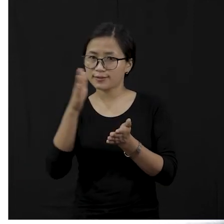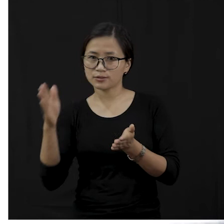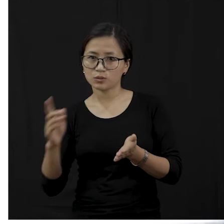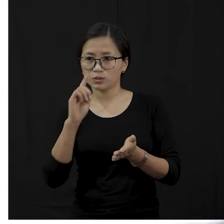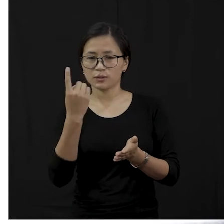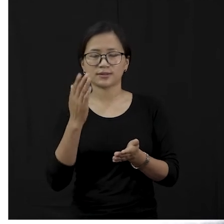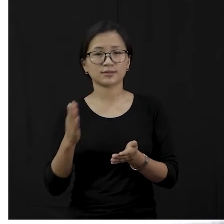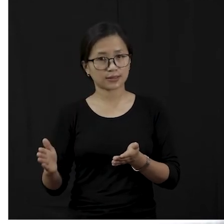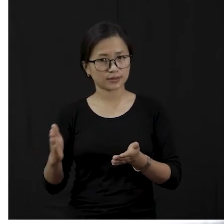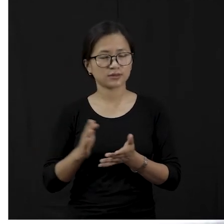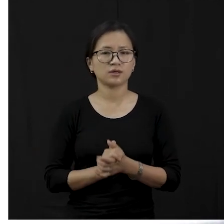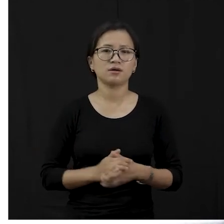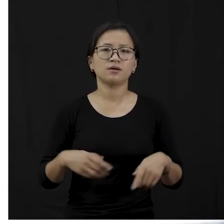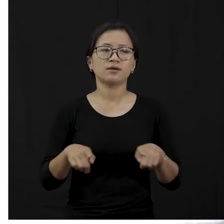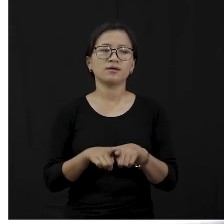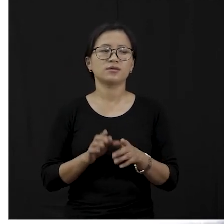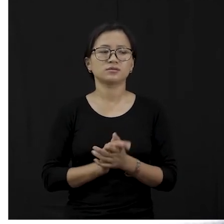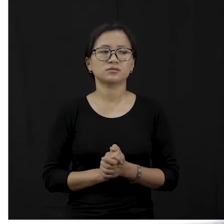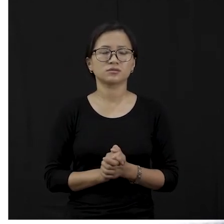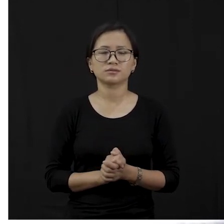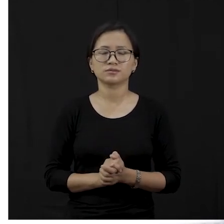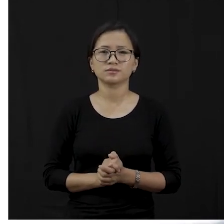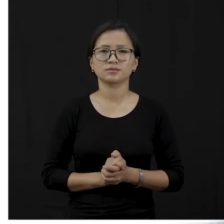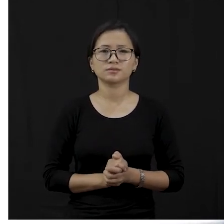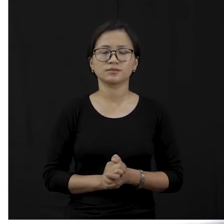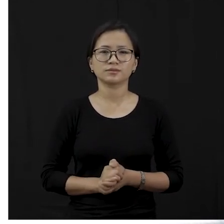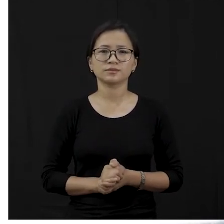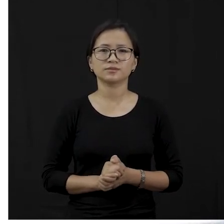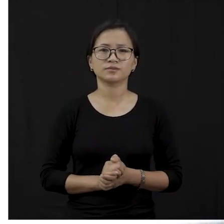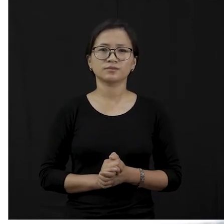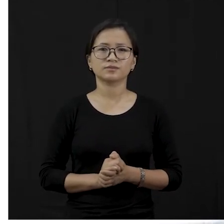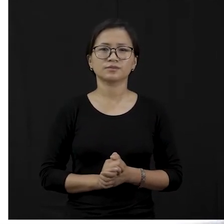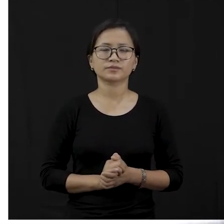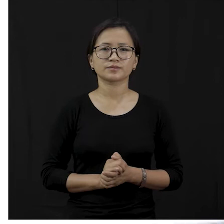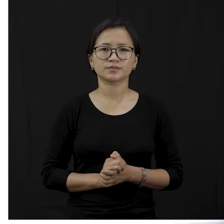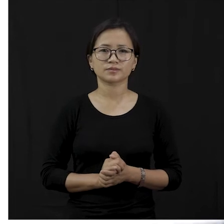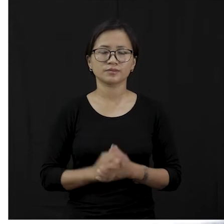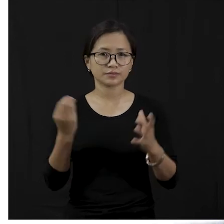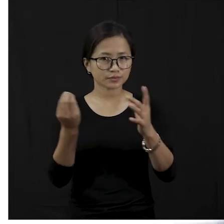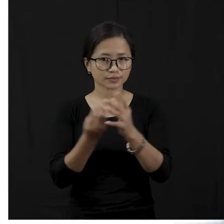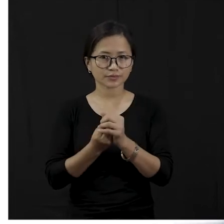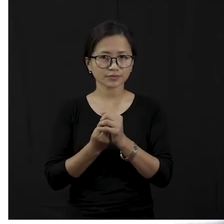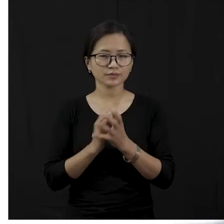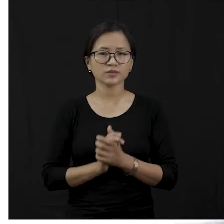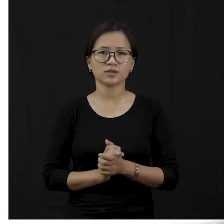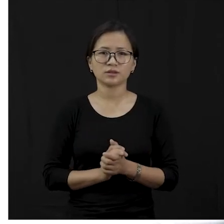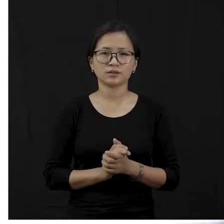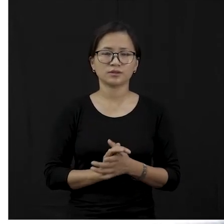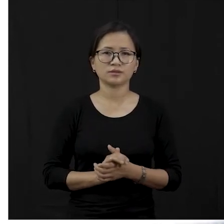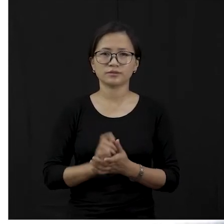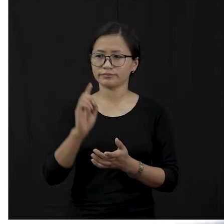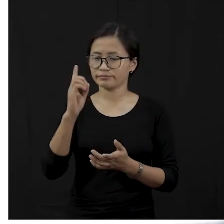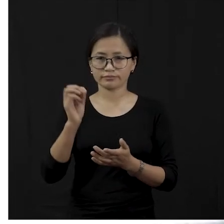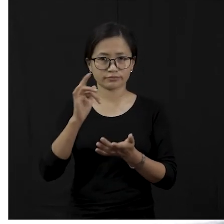the 4 here and 1 as remainder in tens place. Okay. Then we are going to add this numbers in the